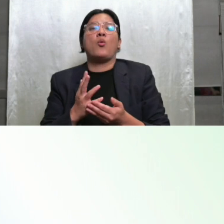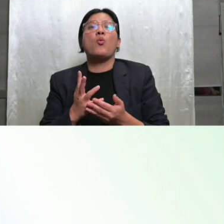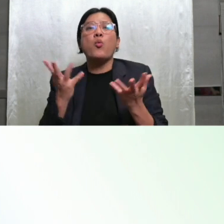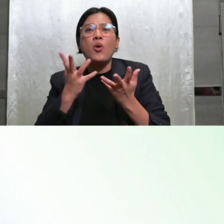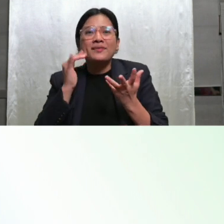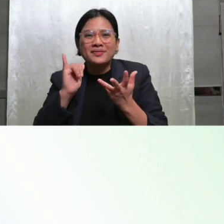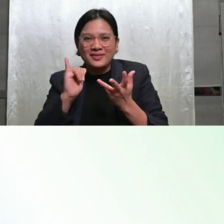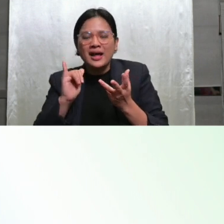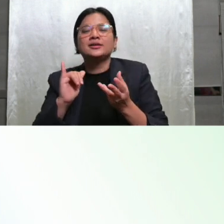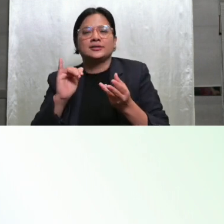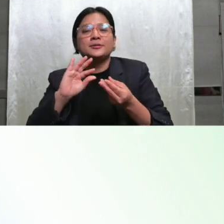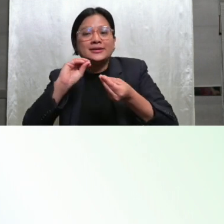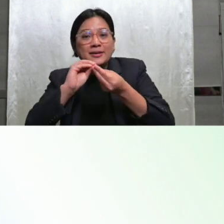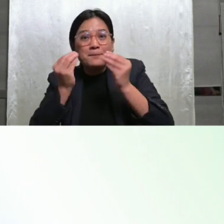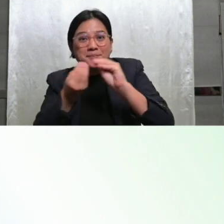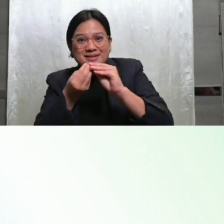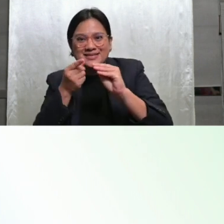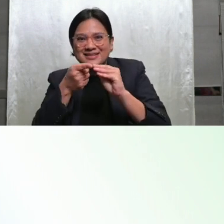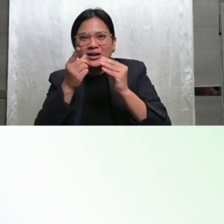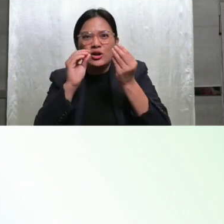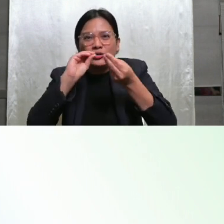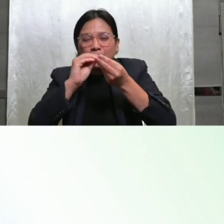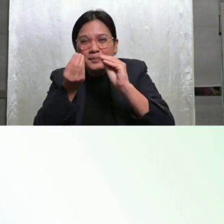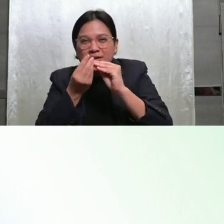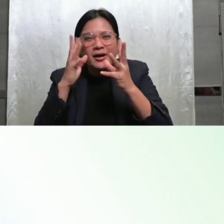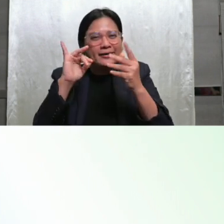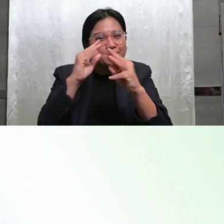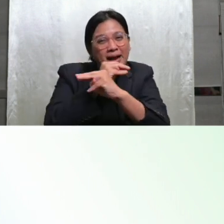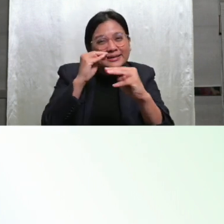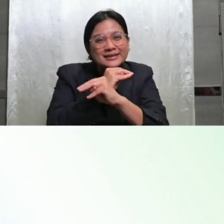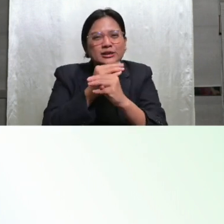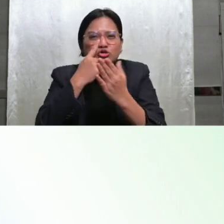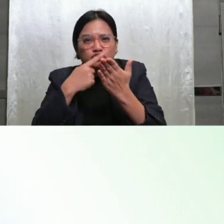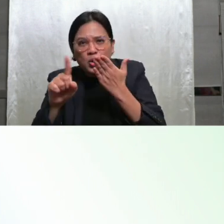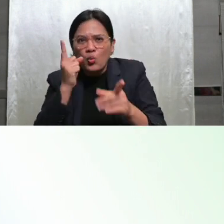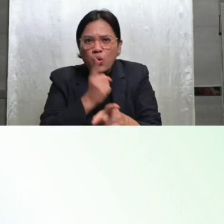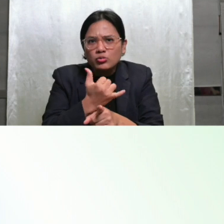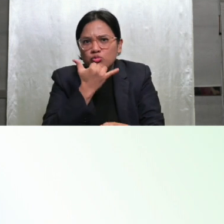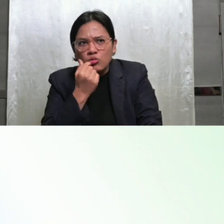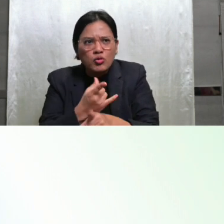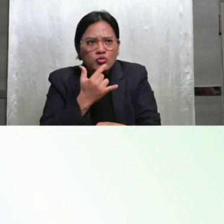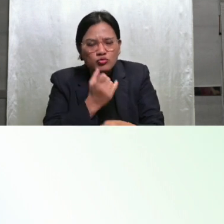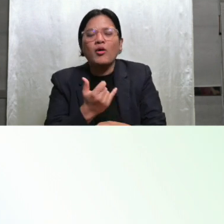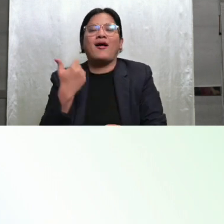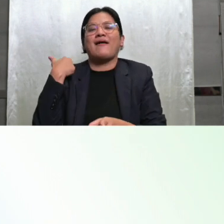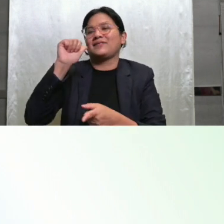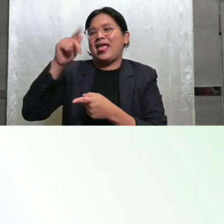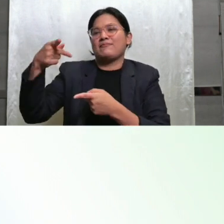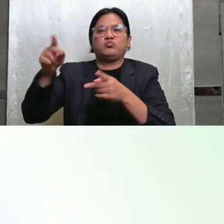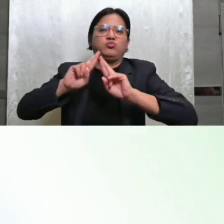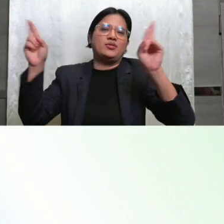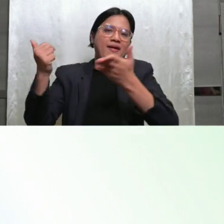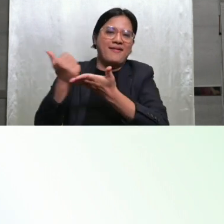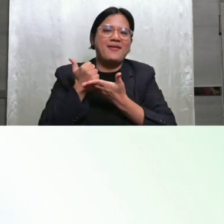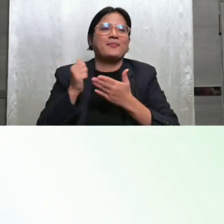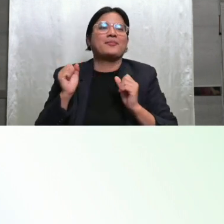Simply review, verify, and post the feedback to your students without leaving Courseology. It's that seamless. Bid farewell to those long